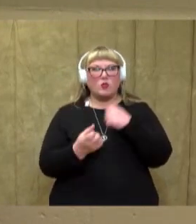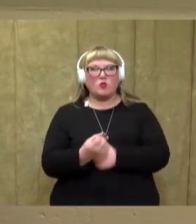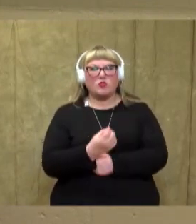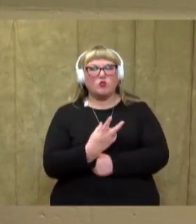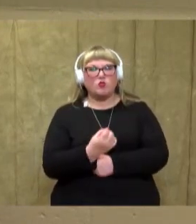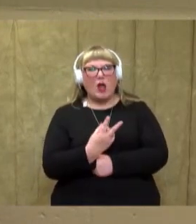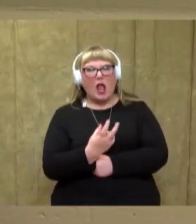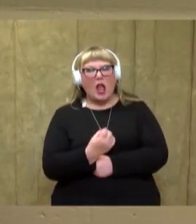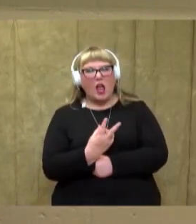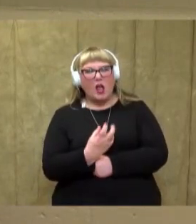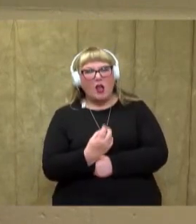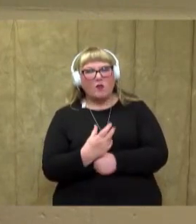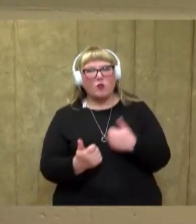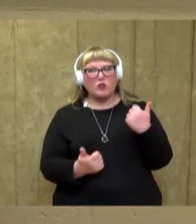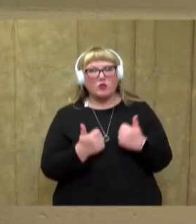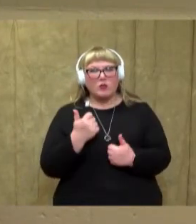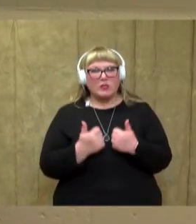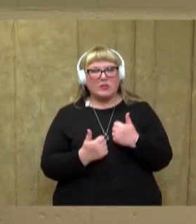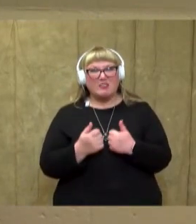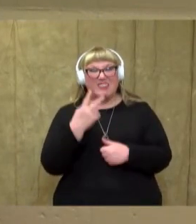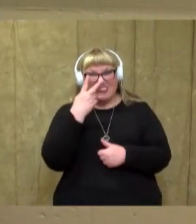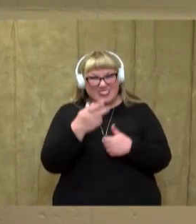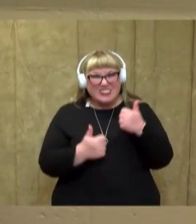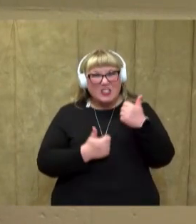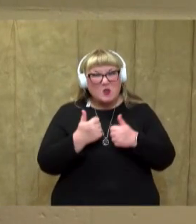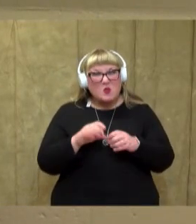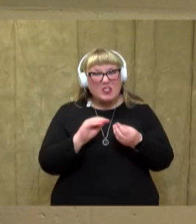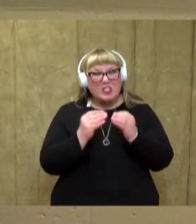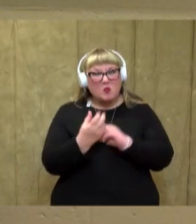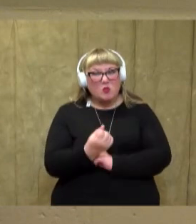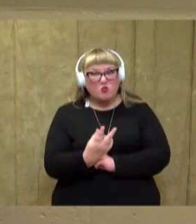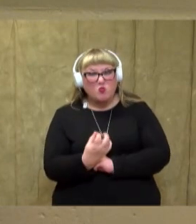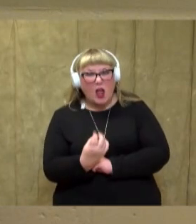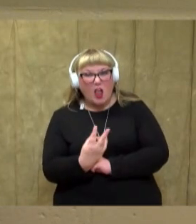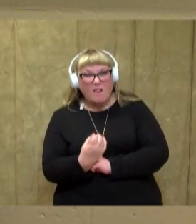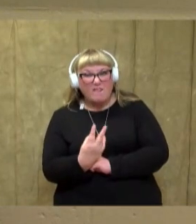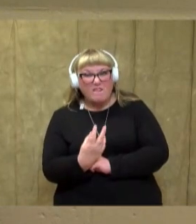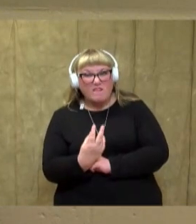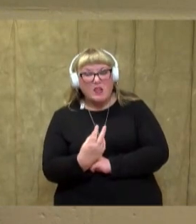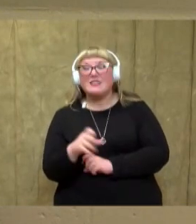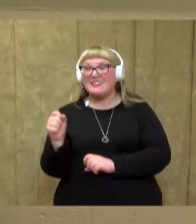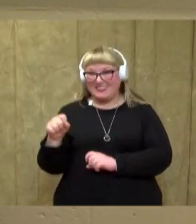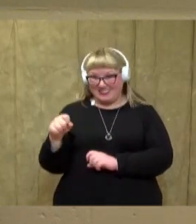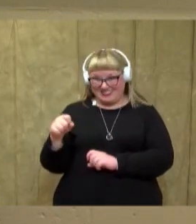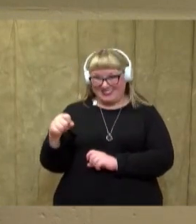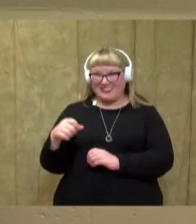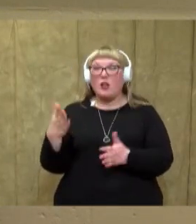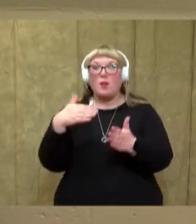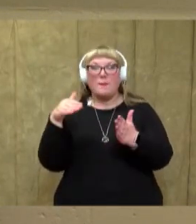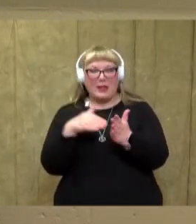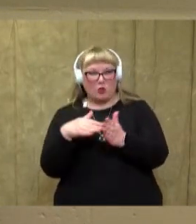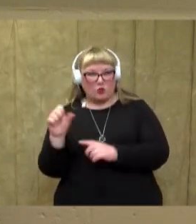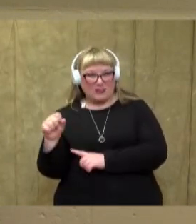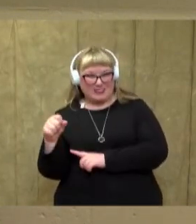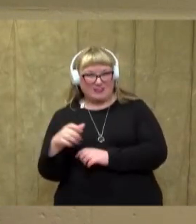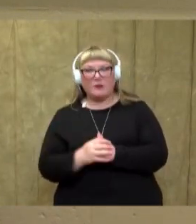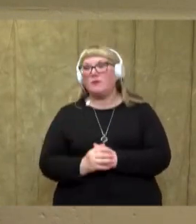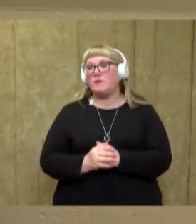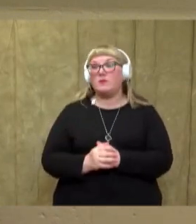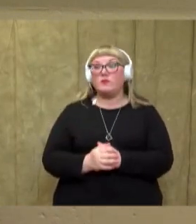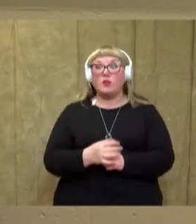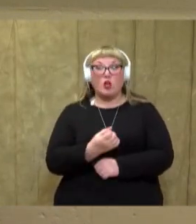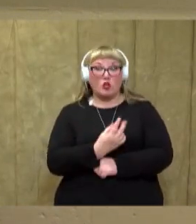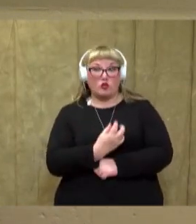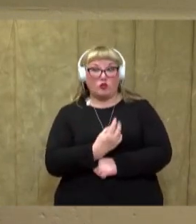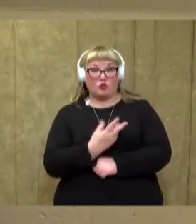12? Do you see which number is 12? You're right, it's the one in the middle. So we will put 12 in